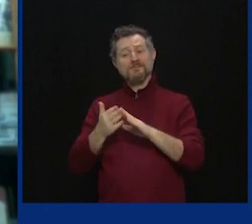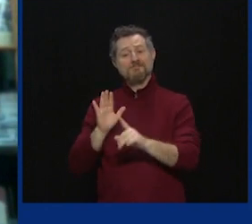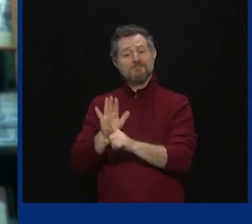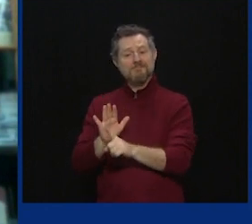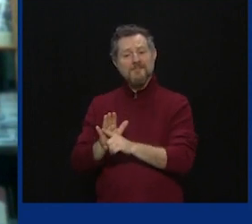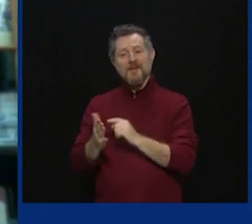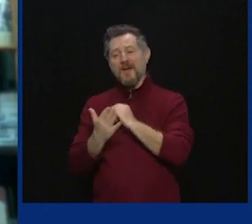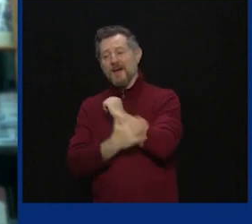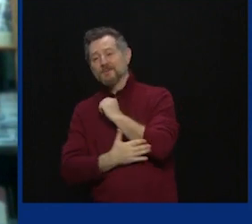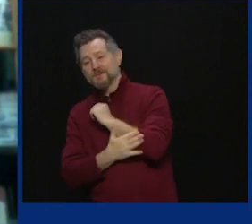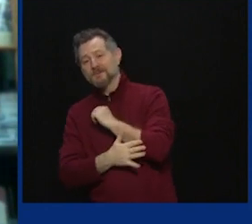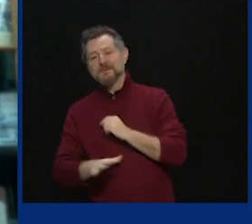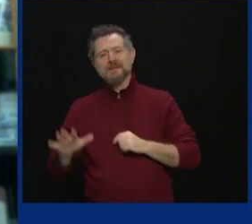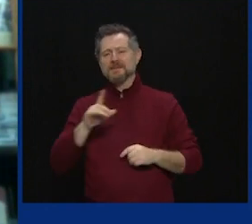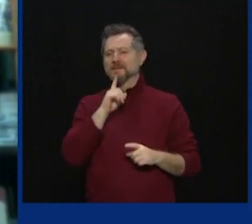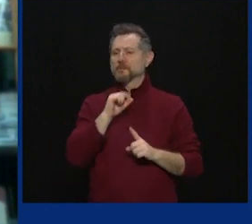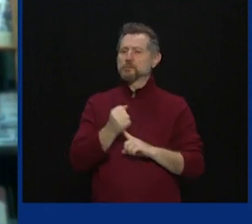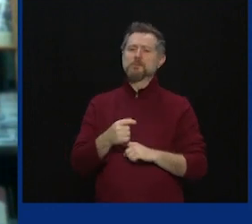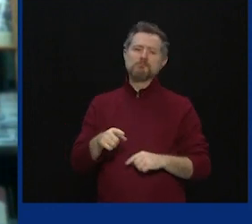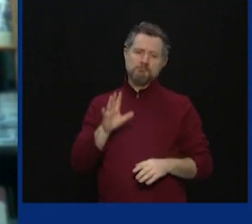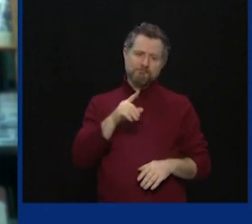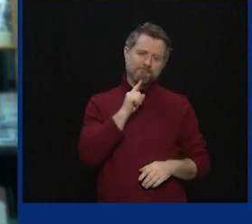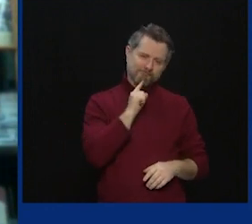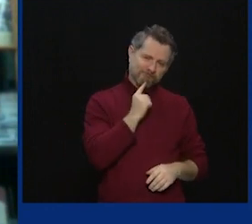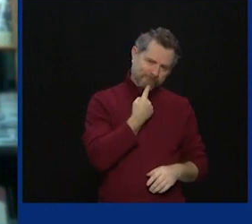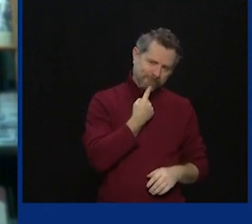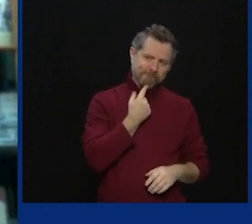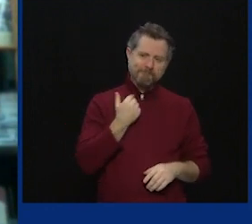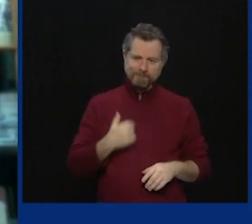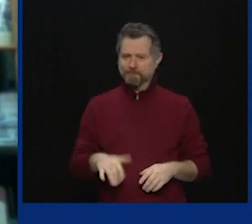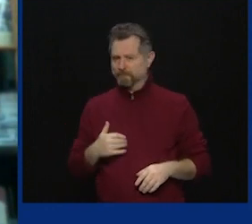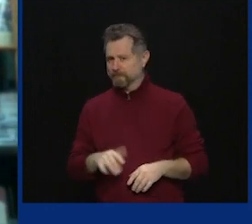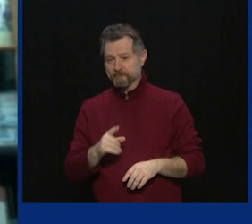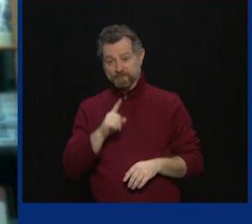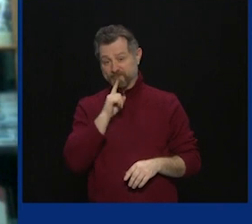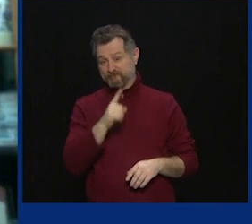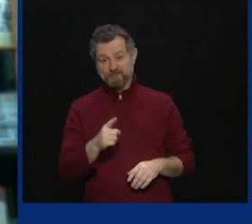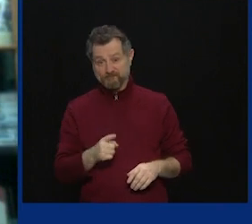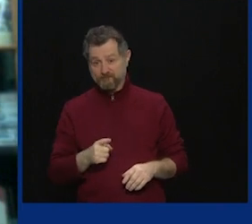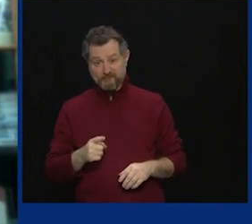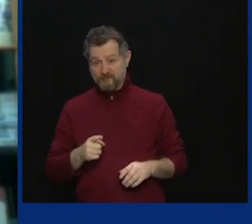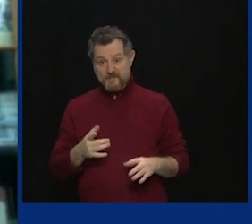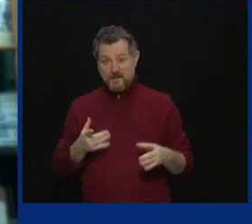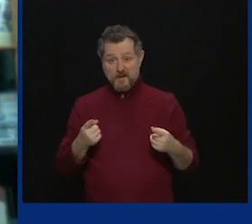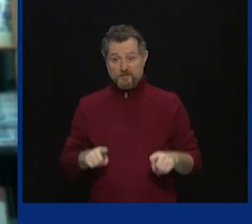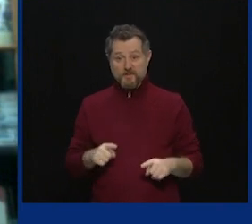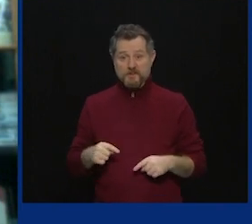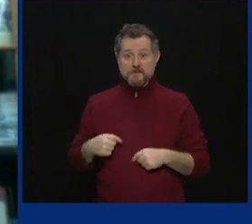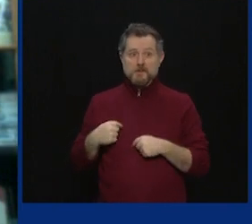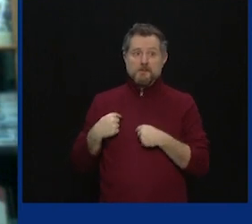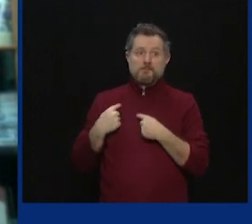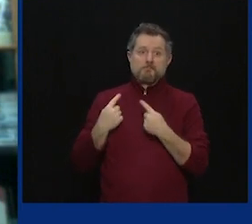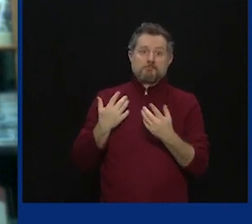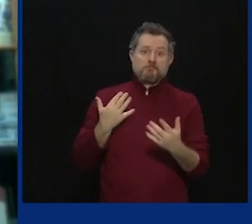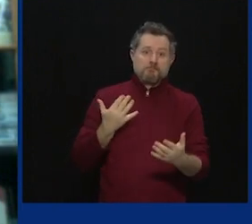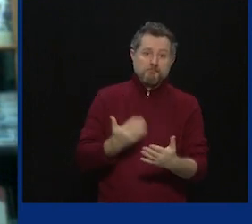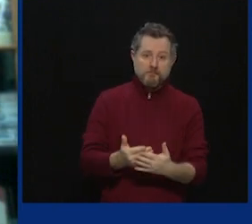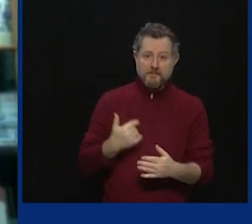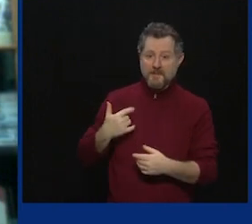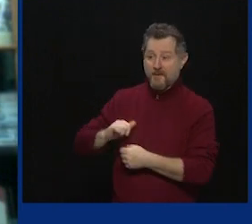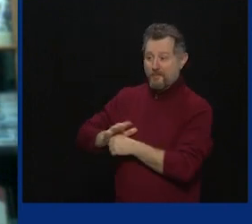severe situation that we have not been in since the pandemic started. We have regional hospitals in Syracuse becoming